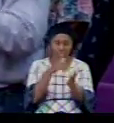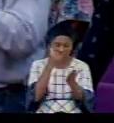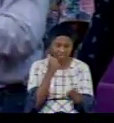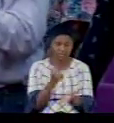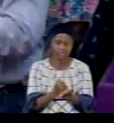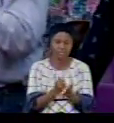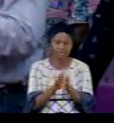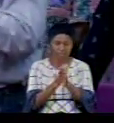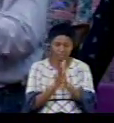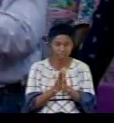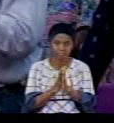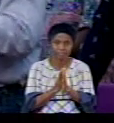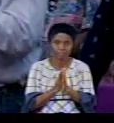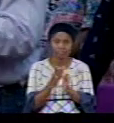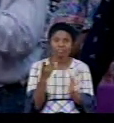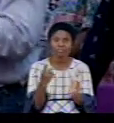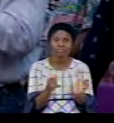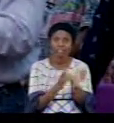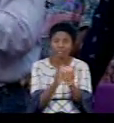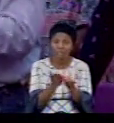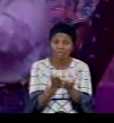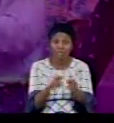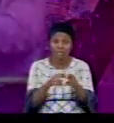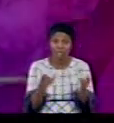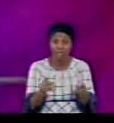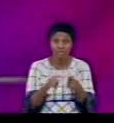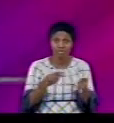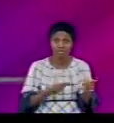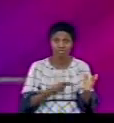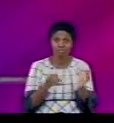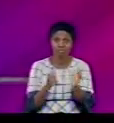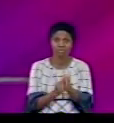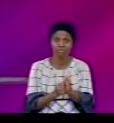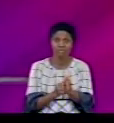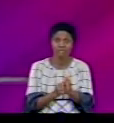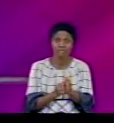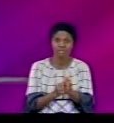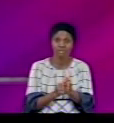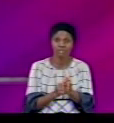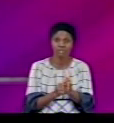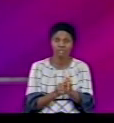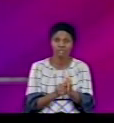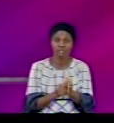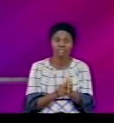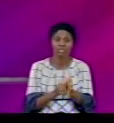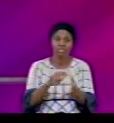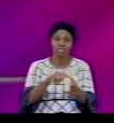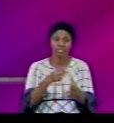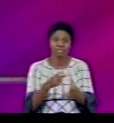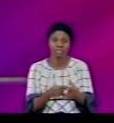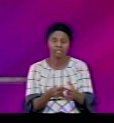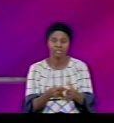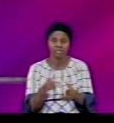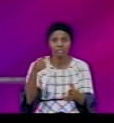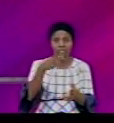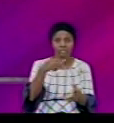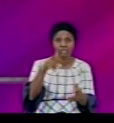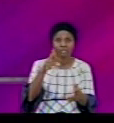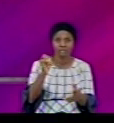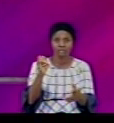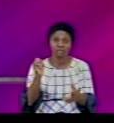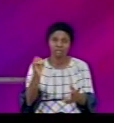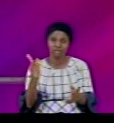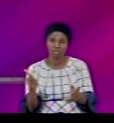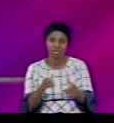Amen. The scripture reveals to us that where there is neither Greek nor Jew, circumcision nor